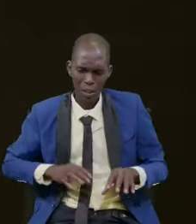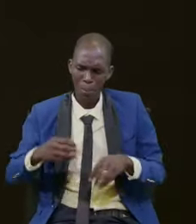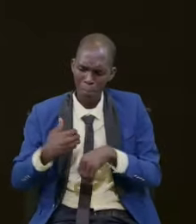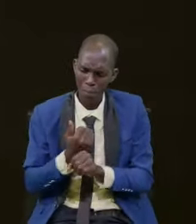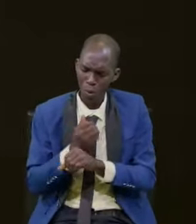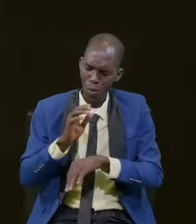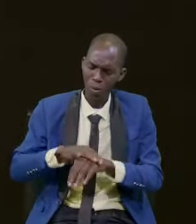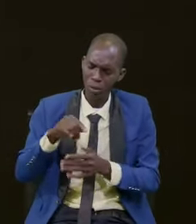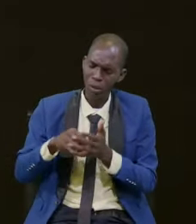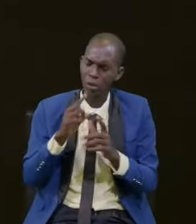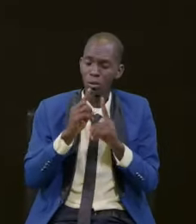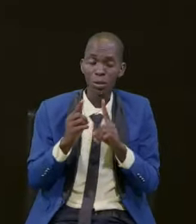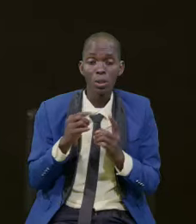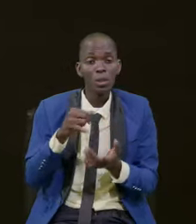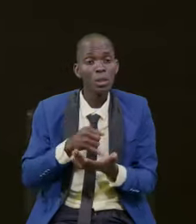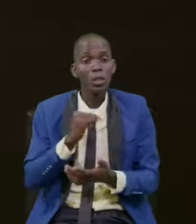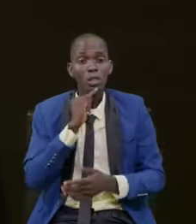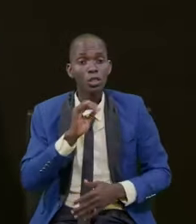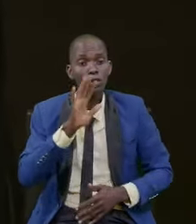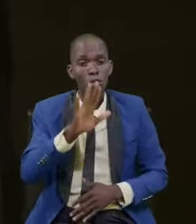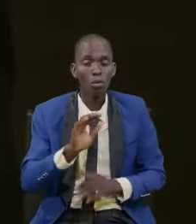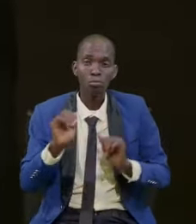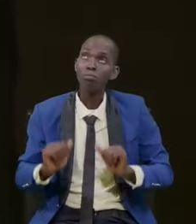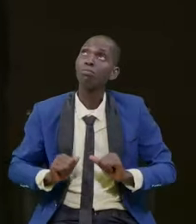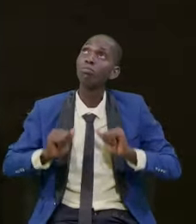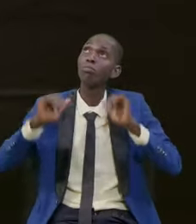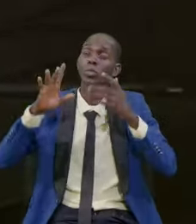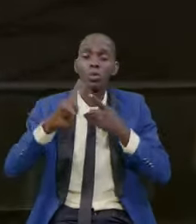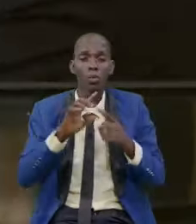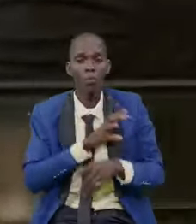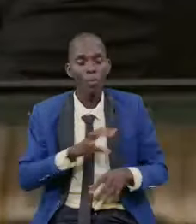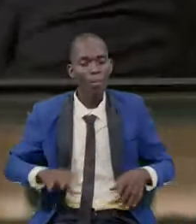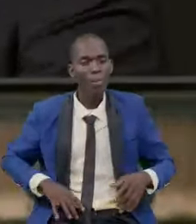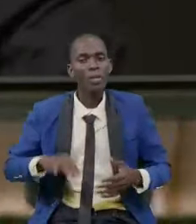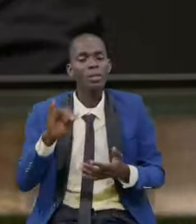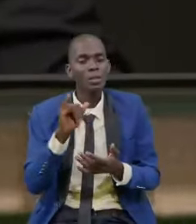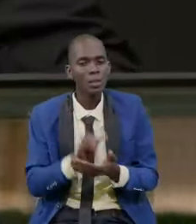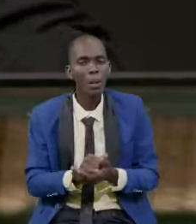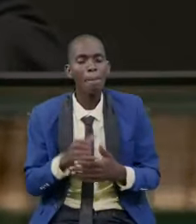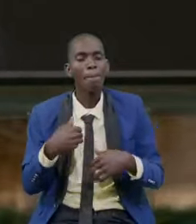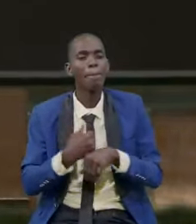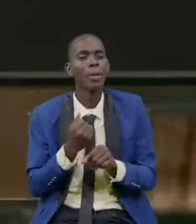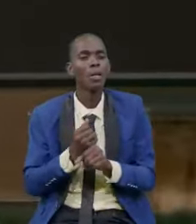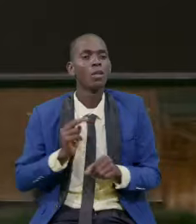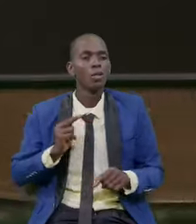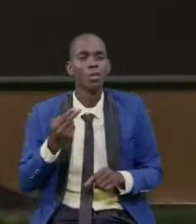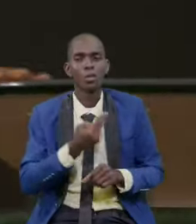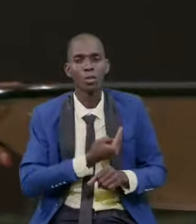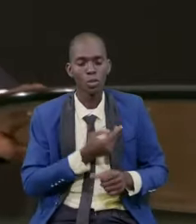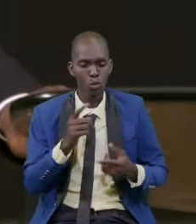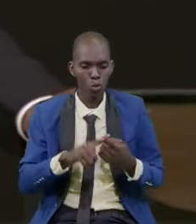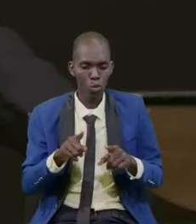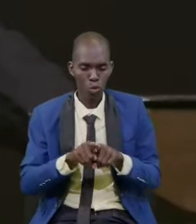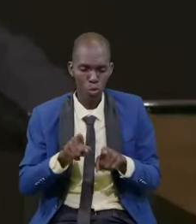that consecration to Christ that makes, so to say, our conversation